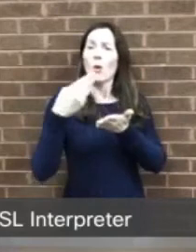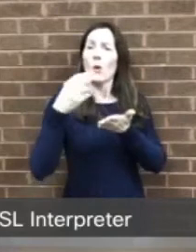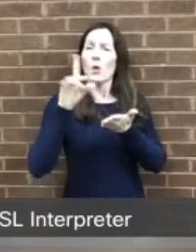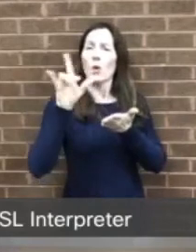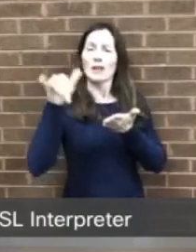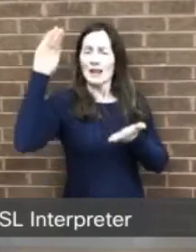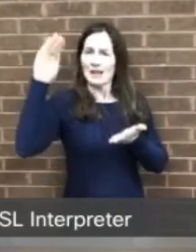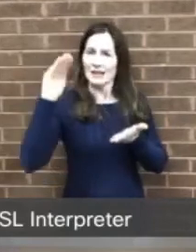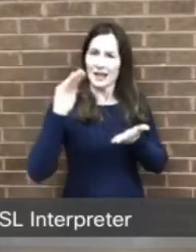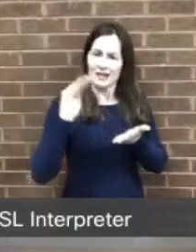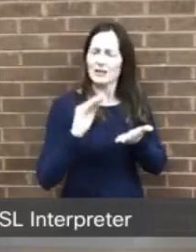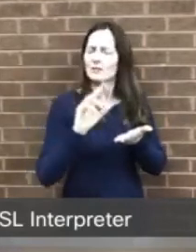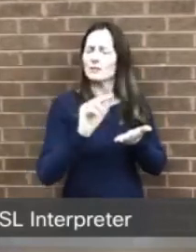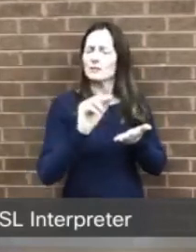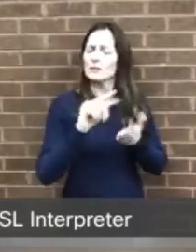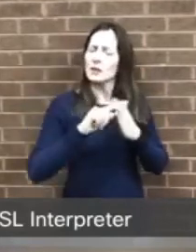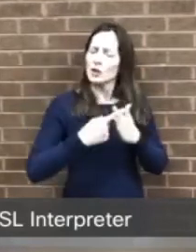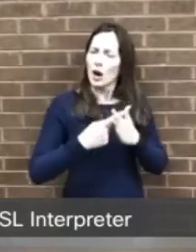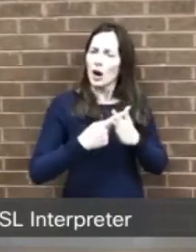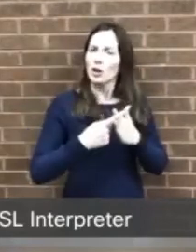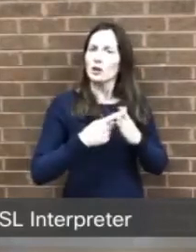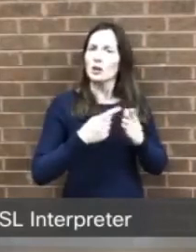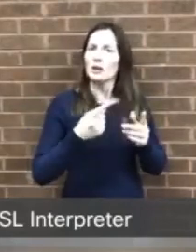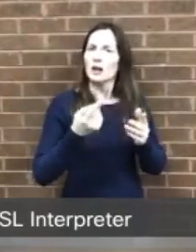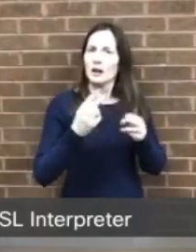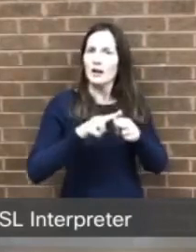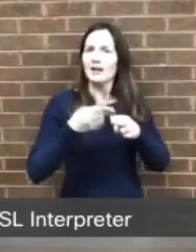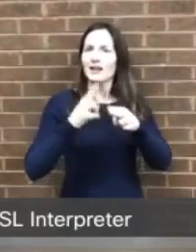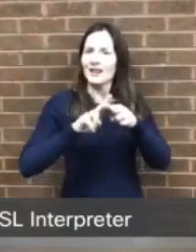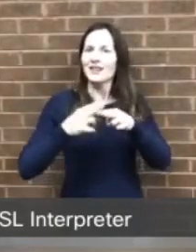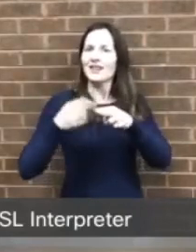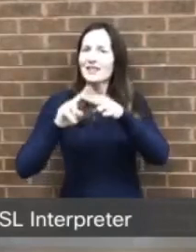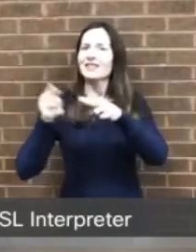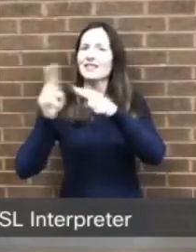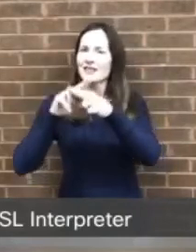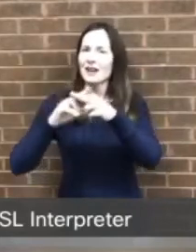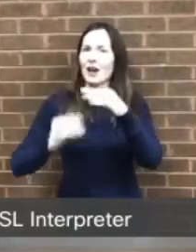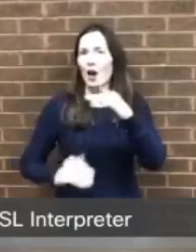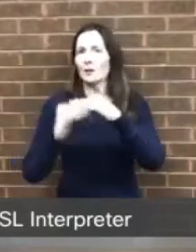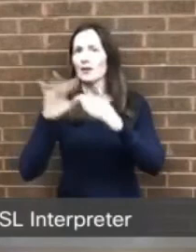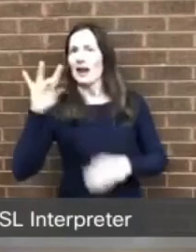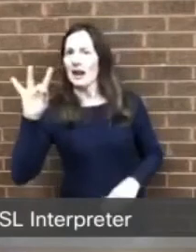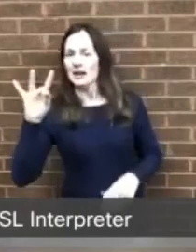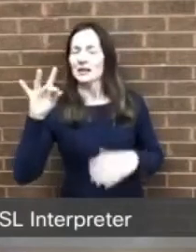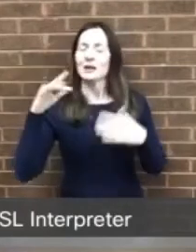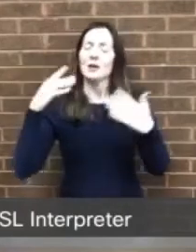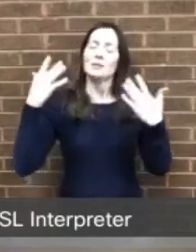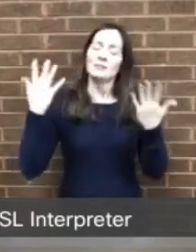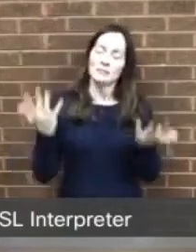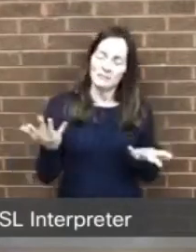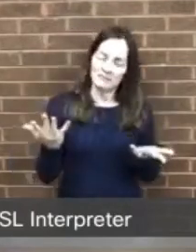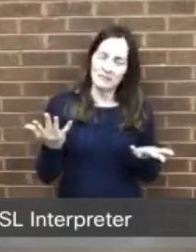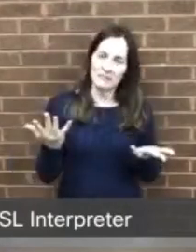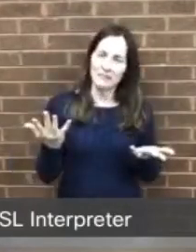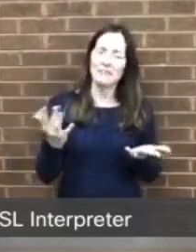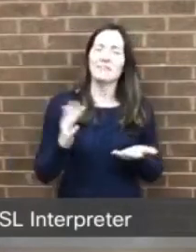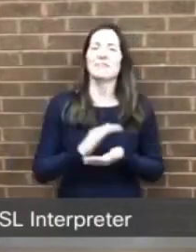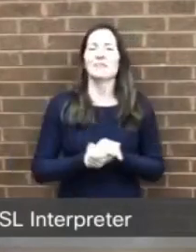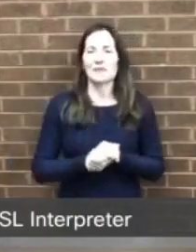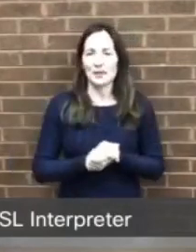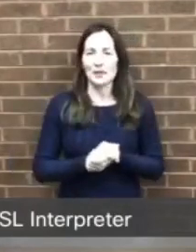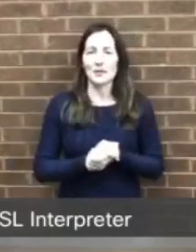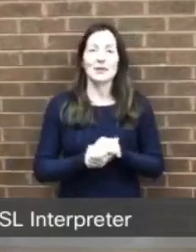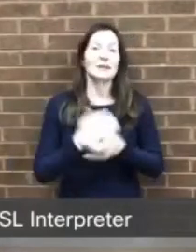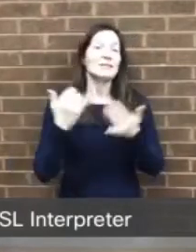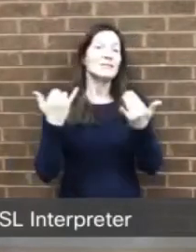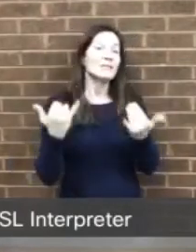one and add a candle each night until we get to eight. So in deference to our times when a multiplicity of opinions is